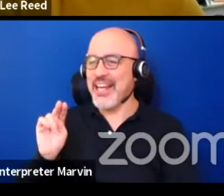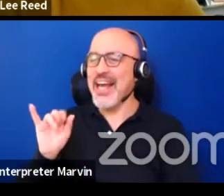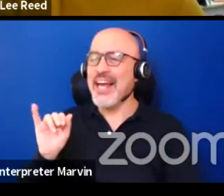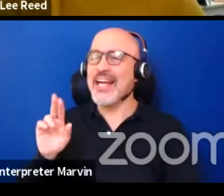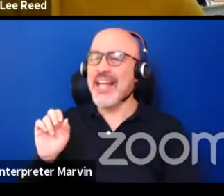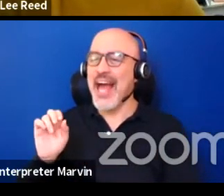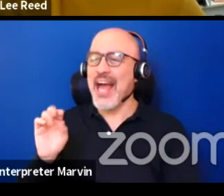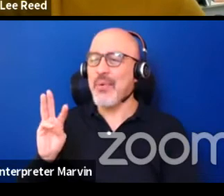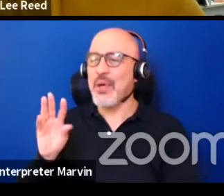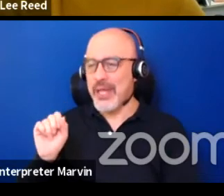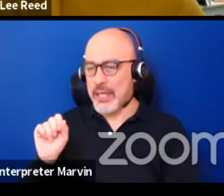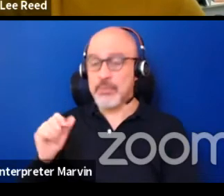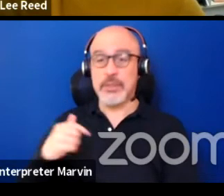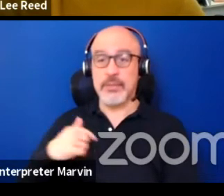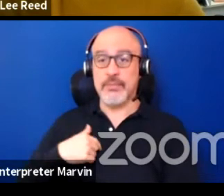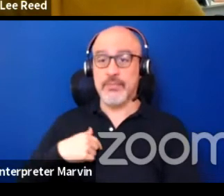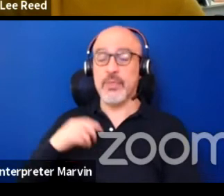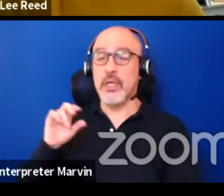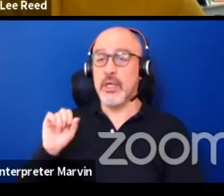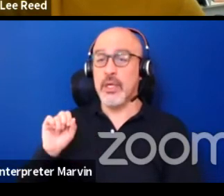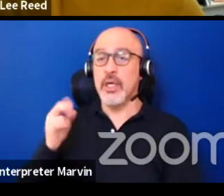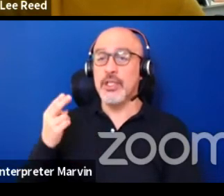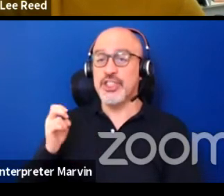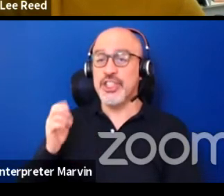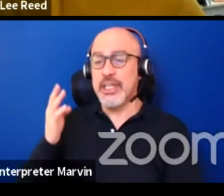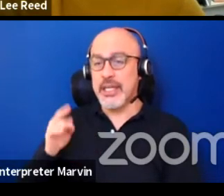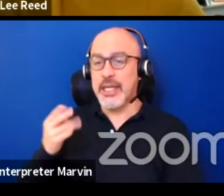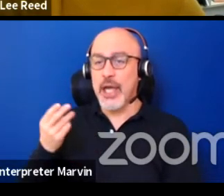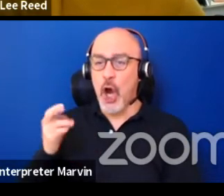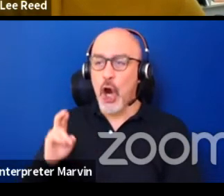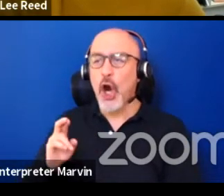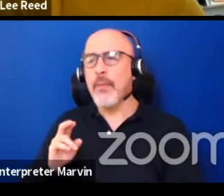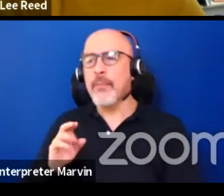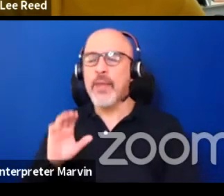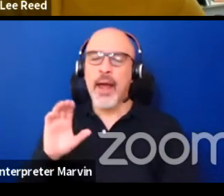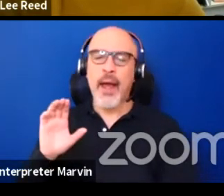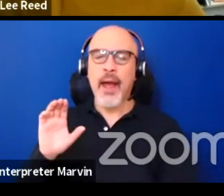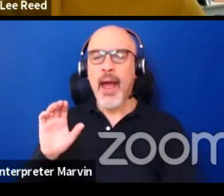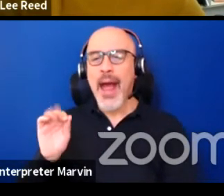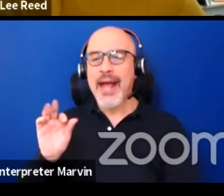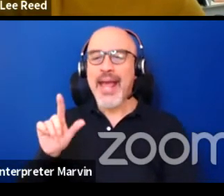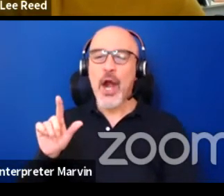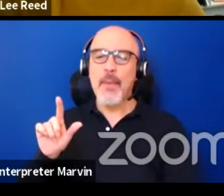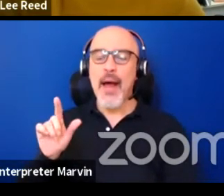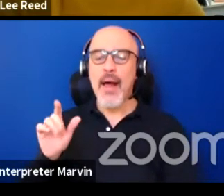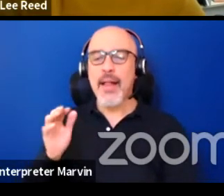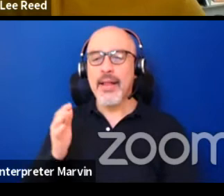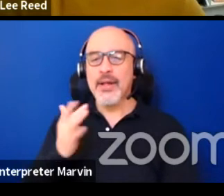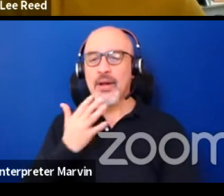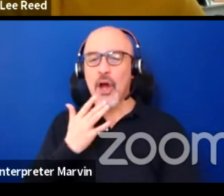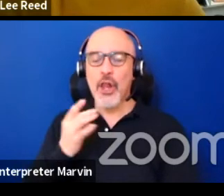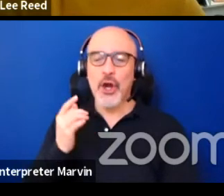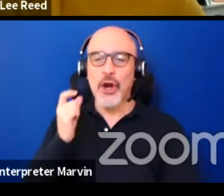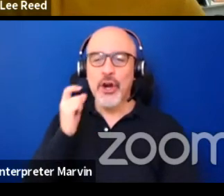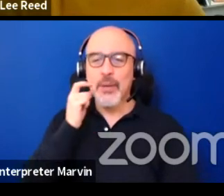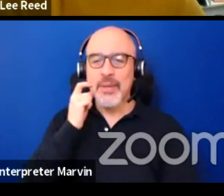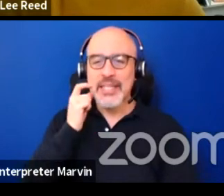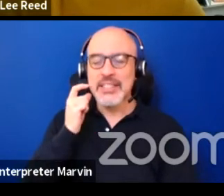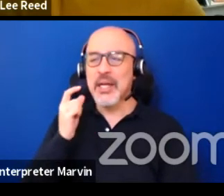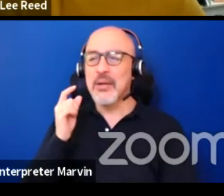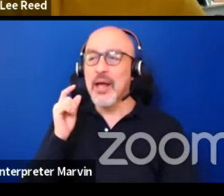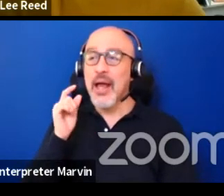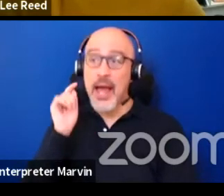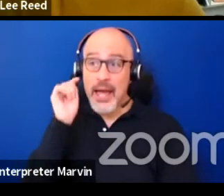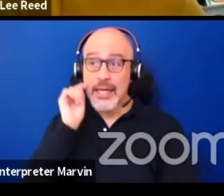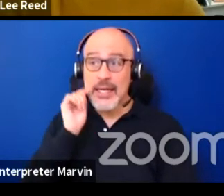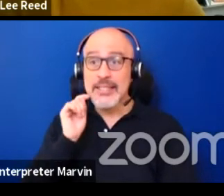pronouns are she, her. I am a caramel complexion. I have some tan